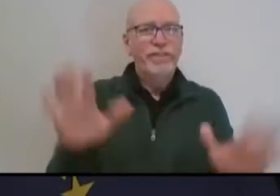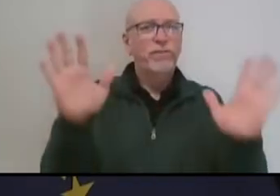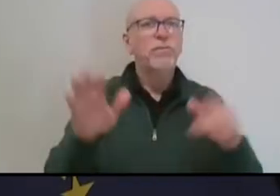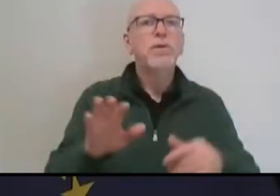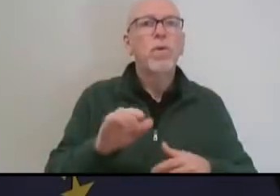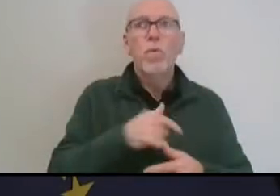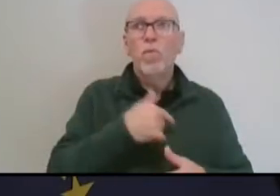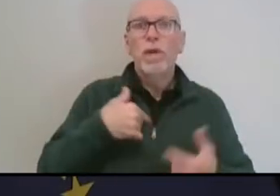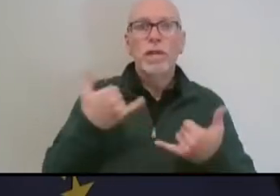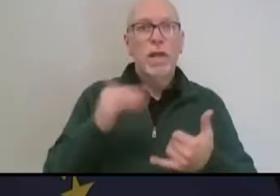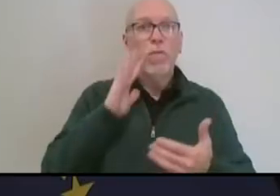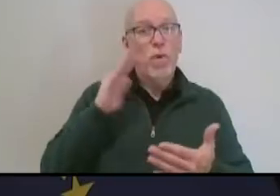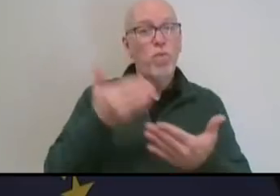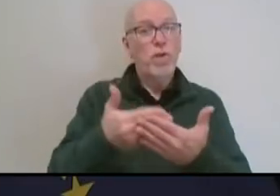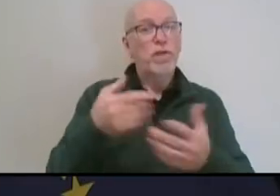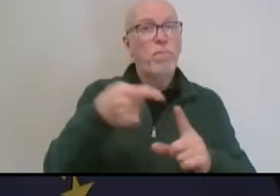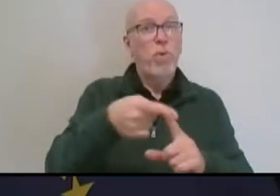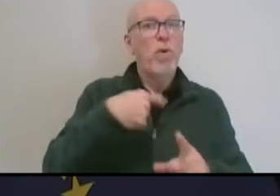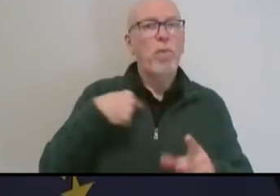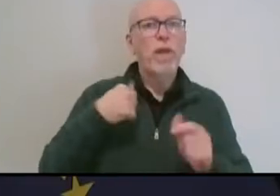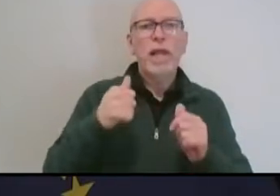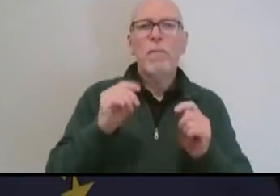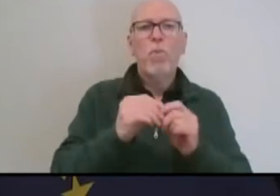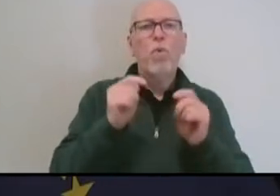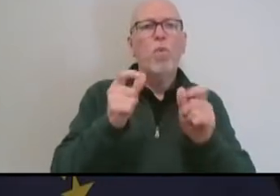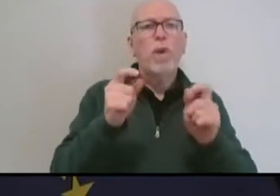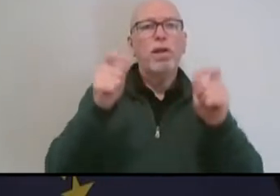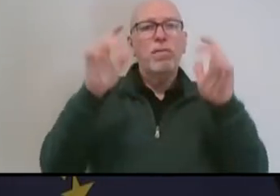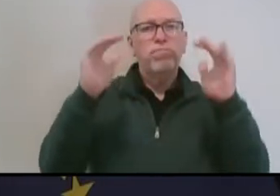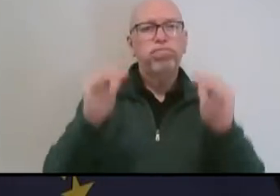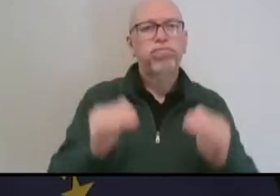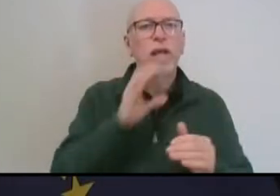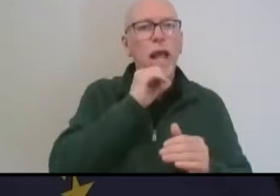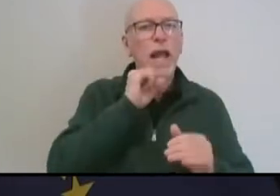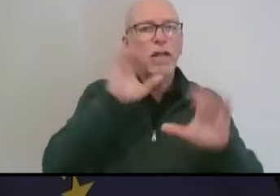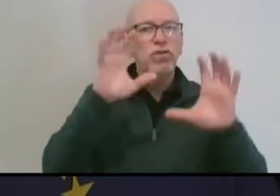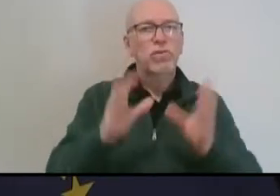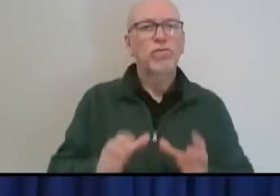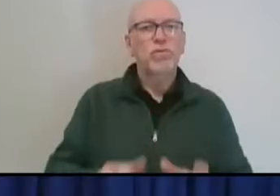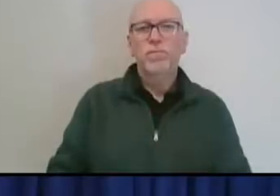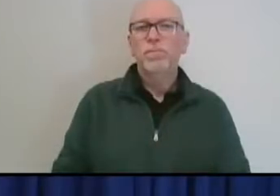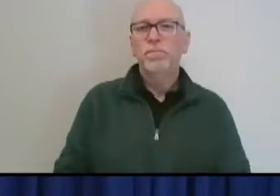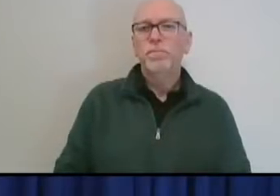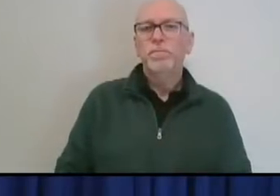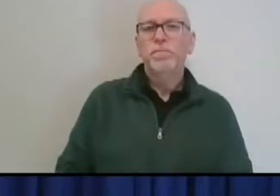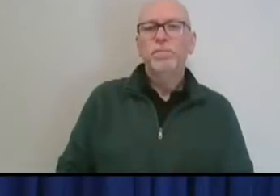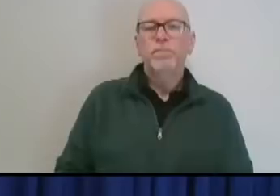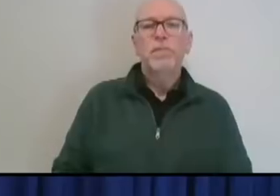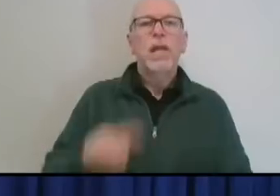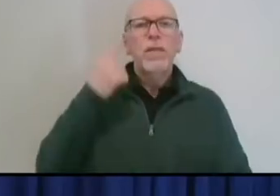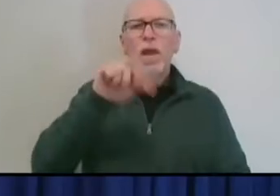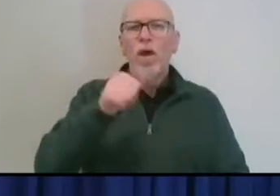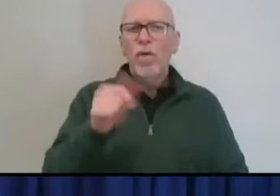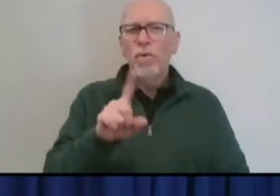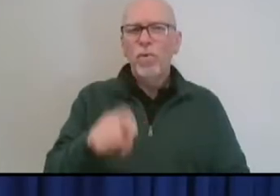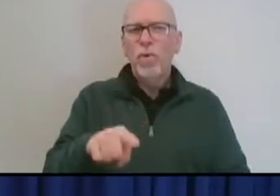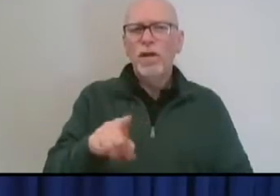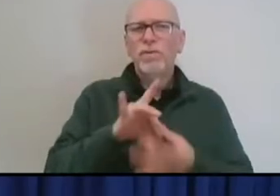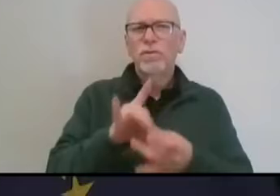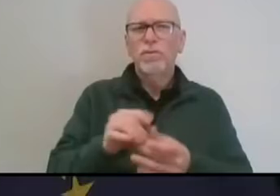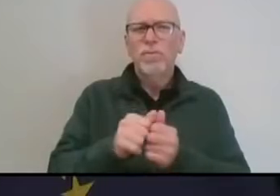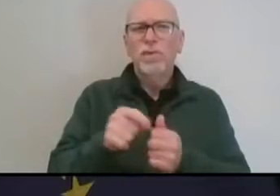in a point where we're going to be able to move quicker through the different age eligibility categories. I think the other question was specifically